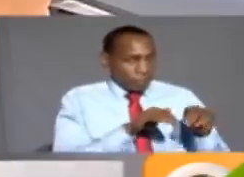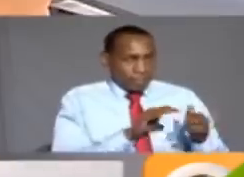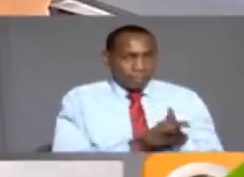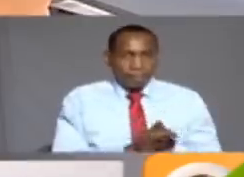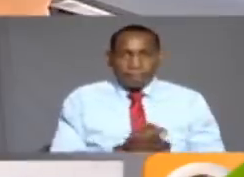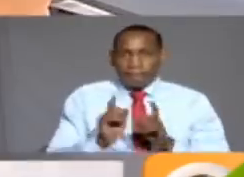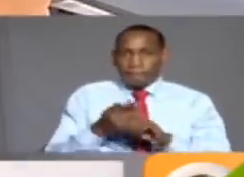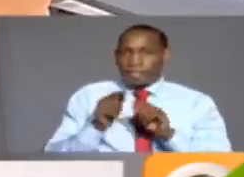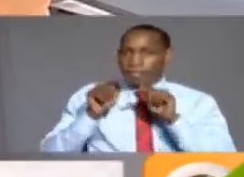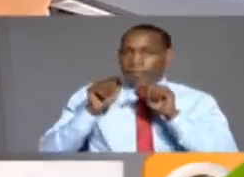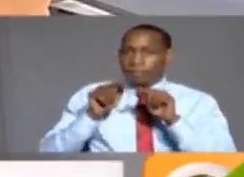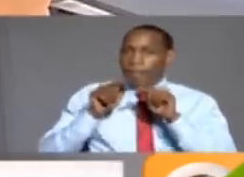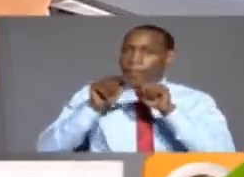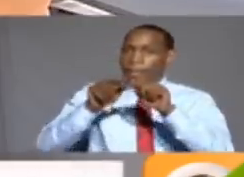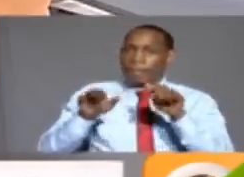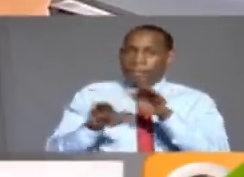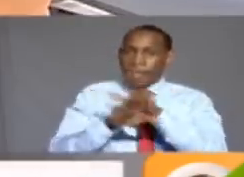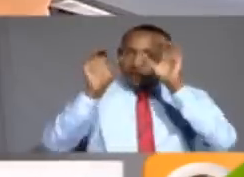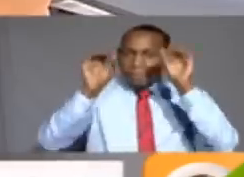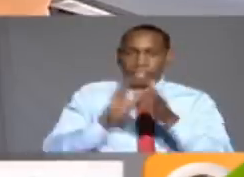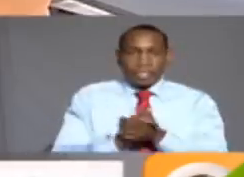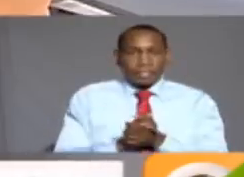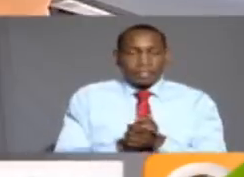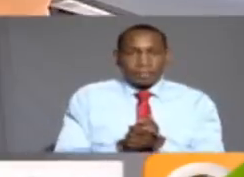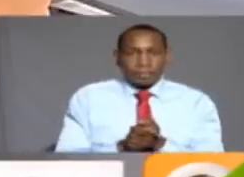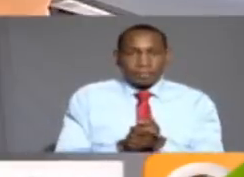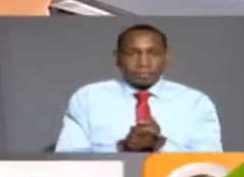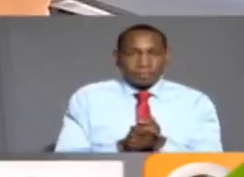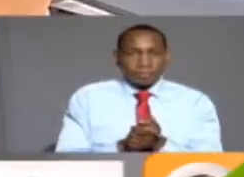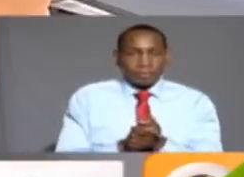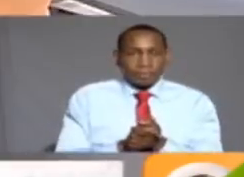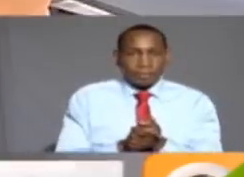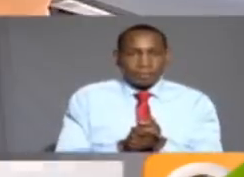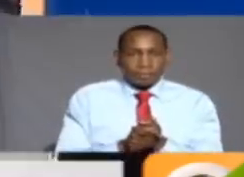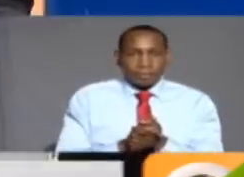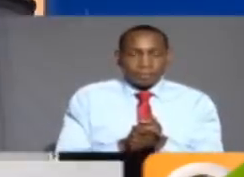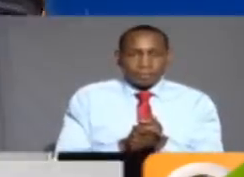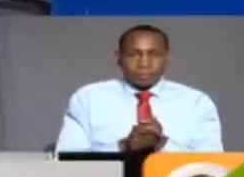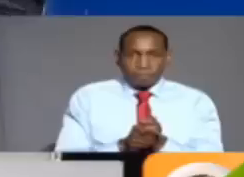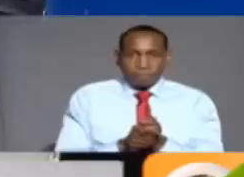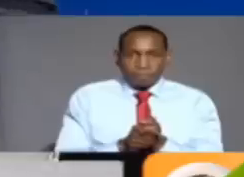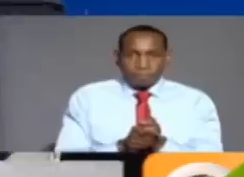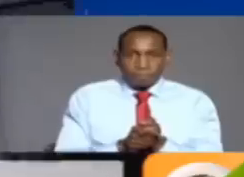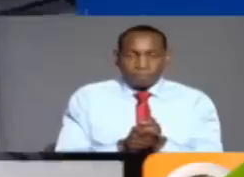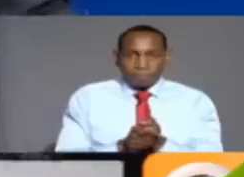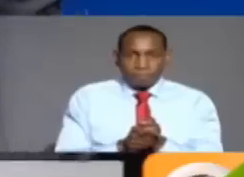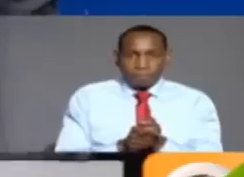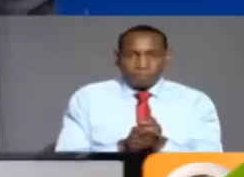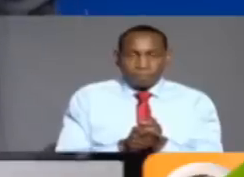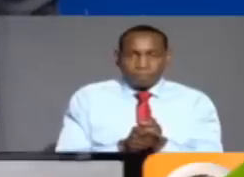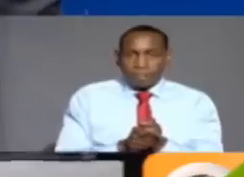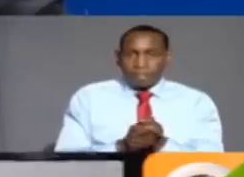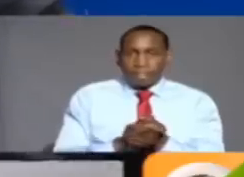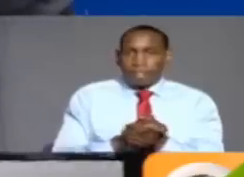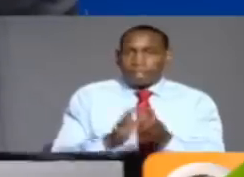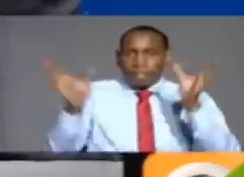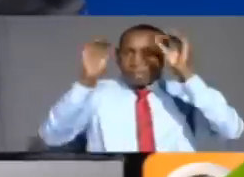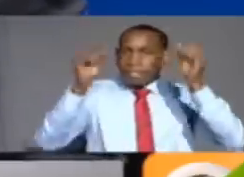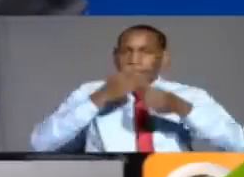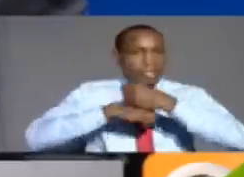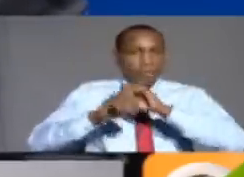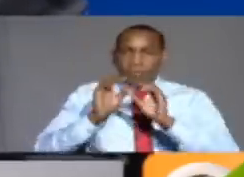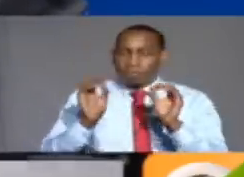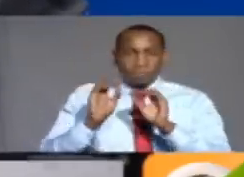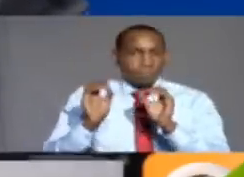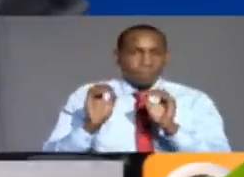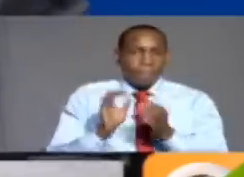I would actually blame the deputy president. Because he fell into a trap. He's the deputy to the president. You see, he fell into the trap. We don't even see the president doing that. All right. You see, we don't see the